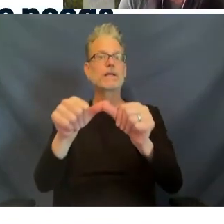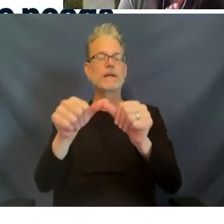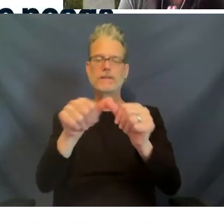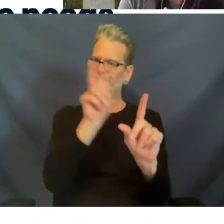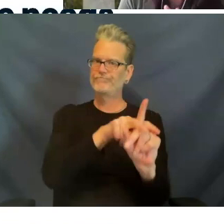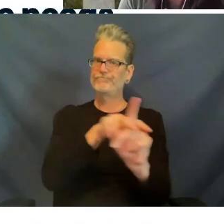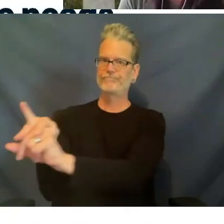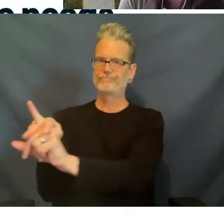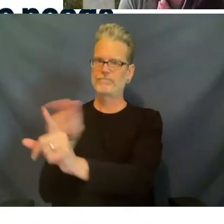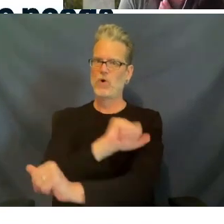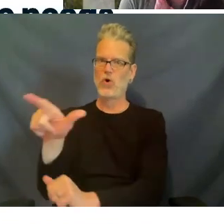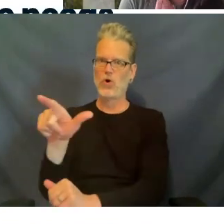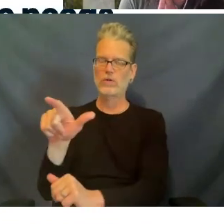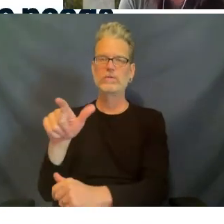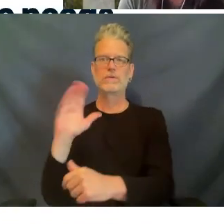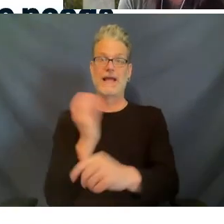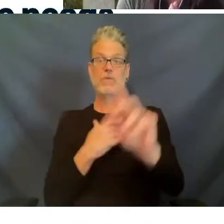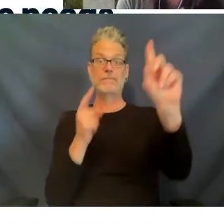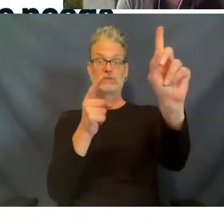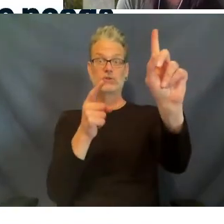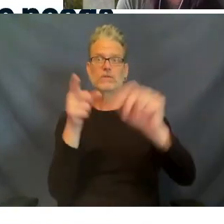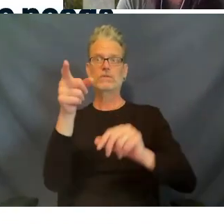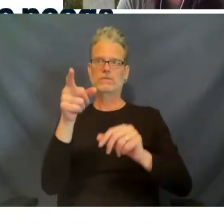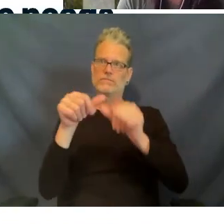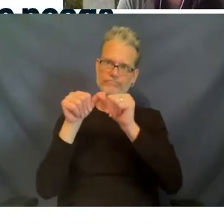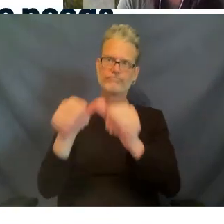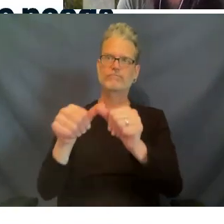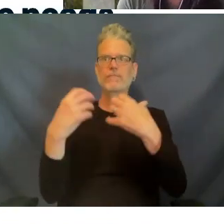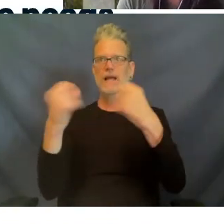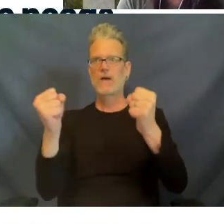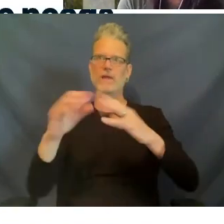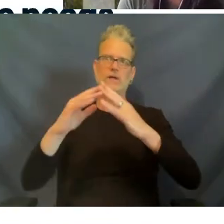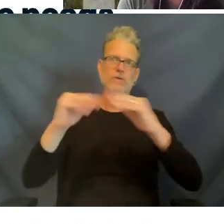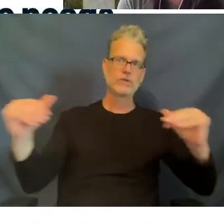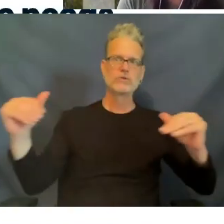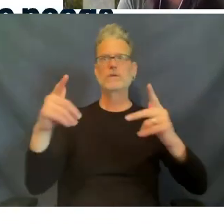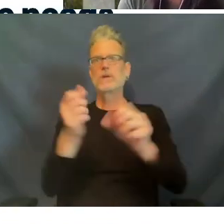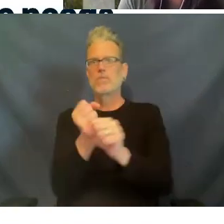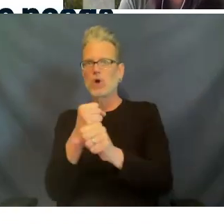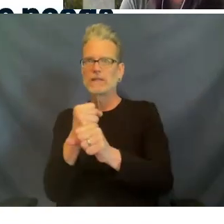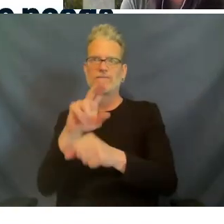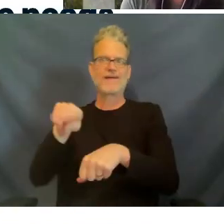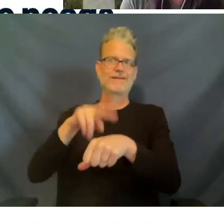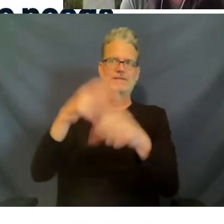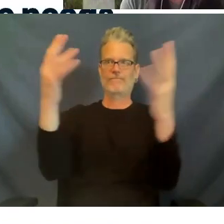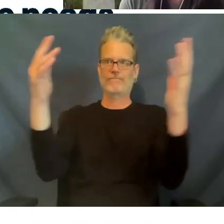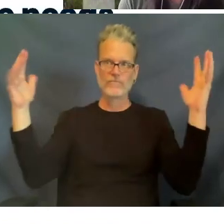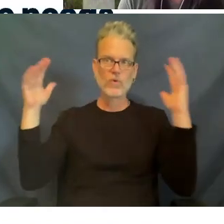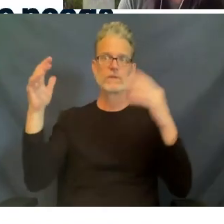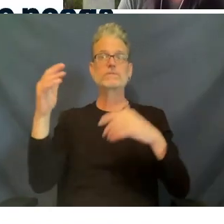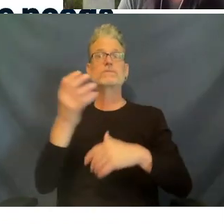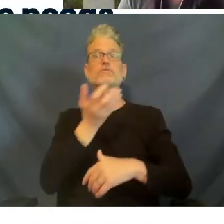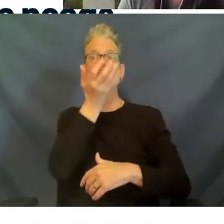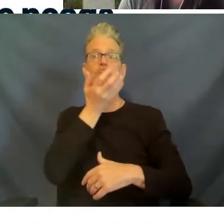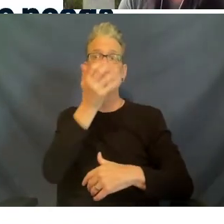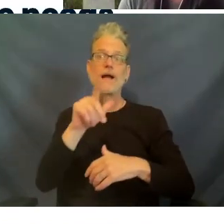today is at the top there. It's to sustain the health, diversity, and productivity of the nation's forests and grasslands to meet